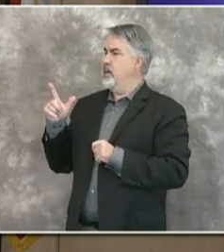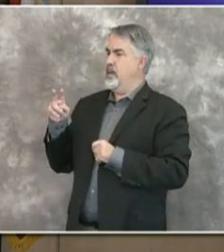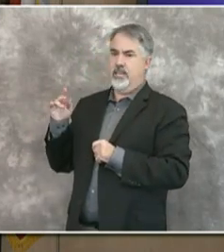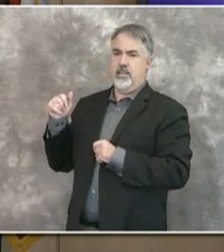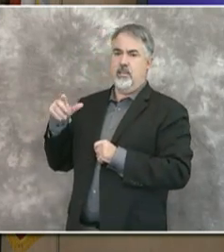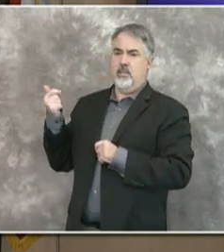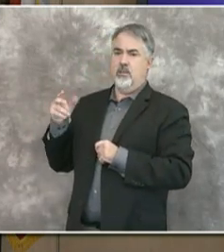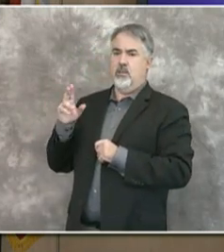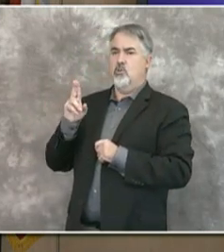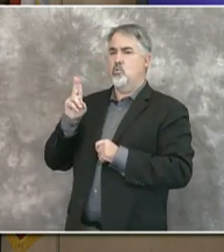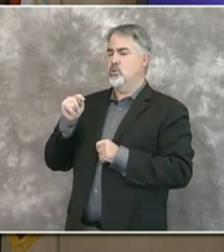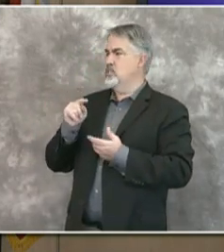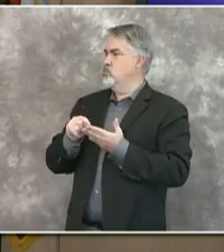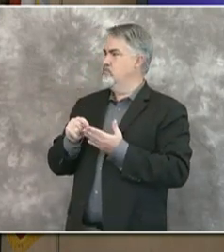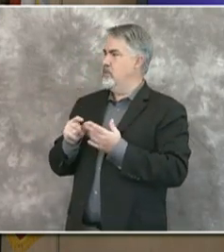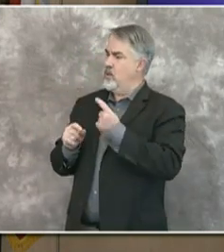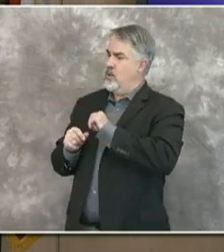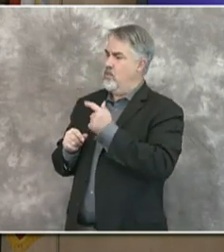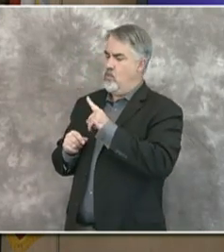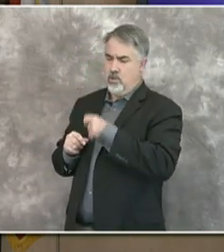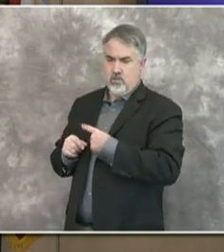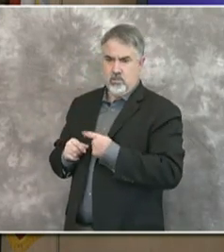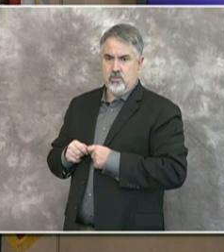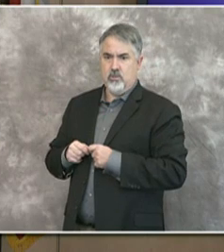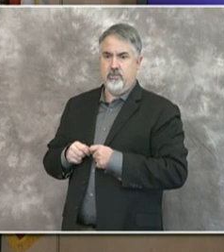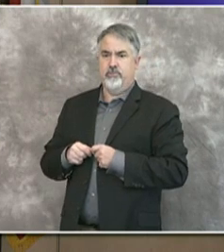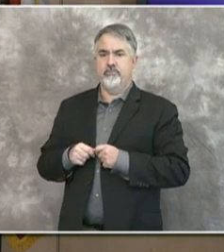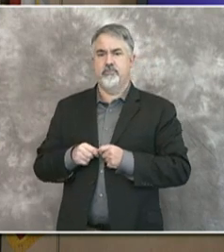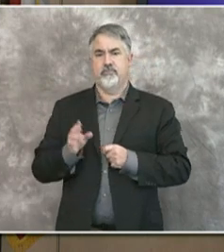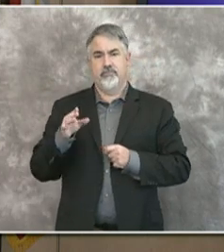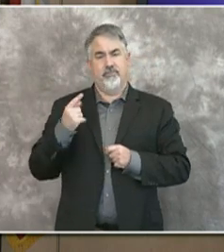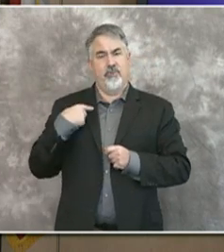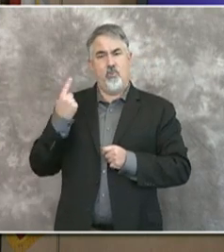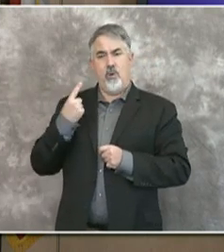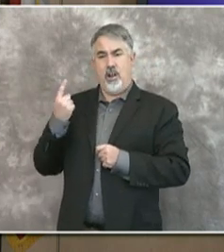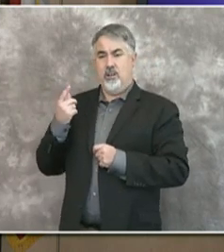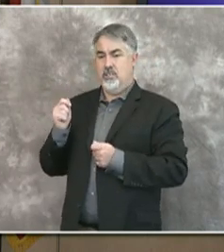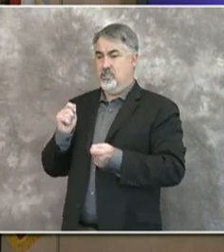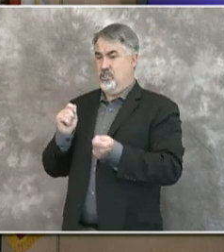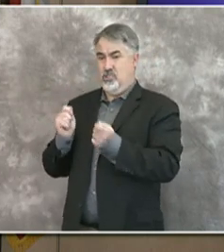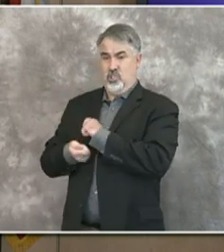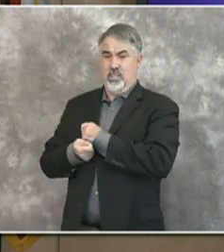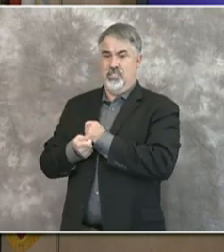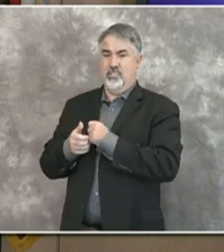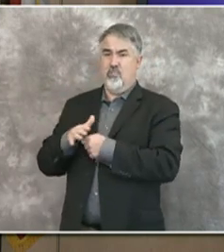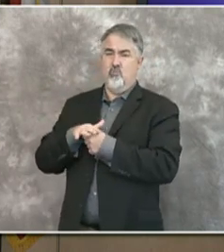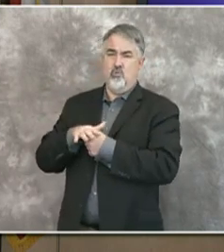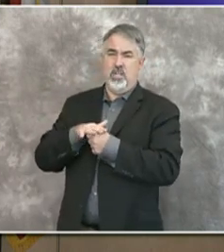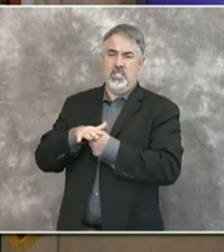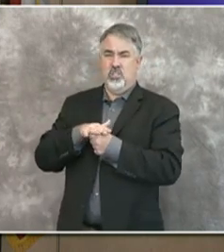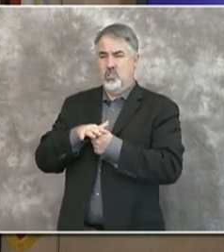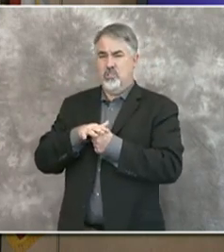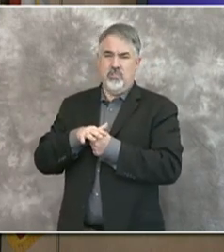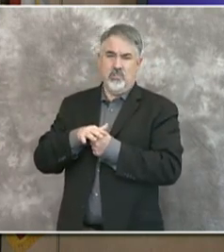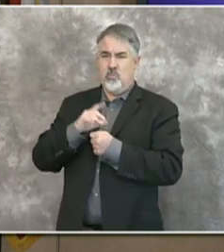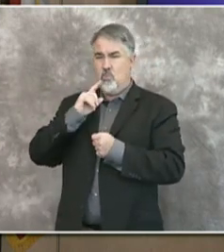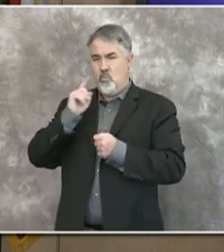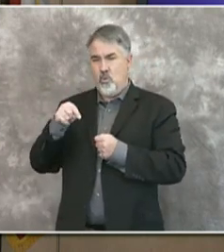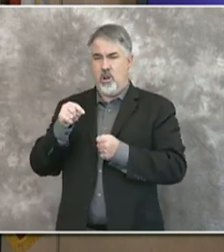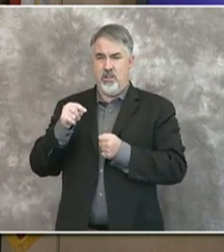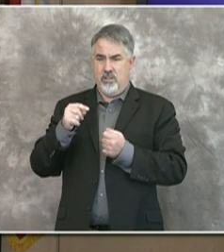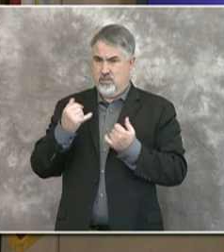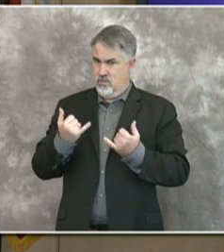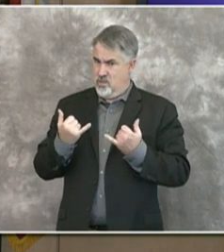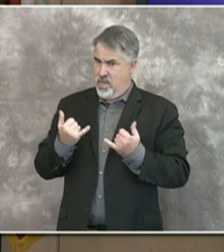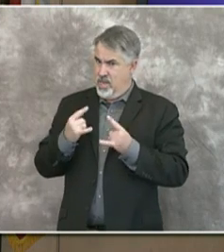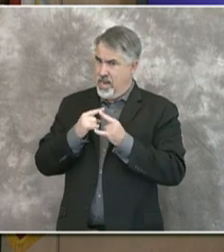Tribune. She is wondering if the changes to the region's health order with campsites, et cetera, go into effect today. They